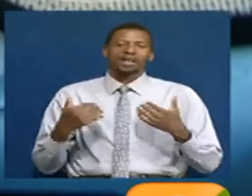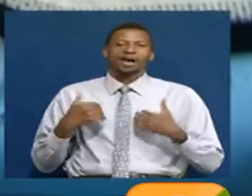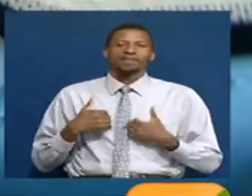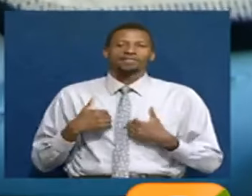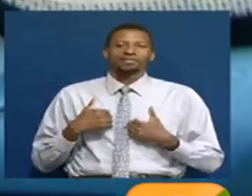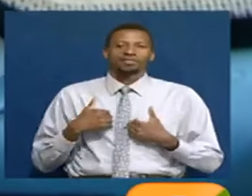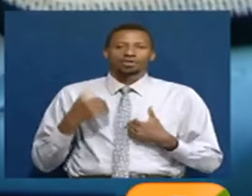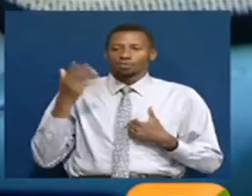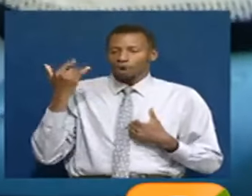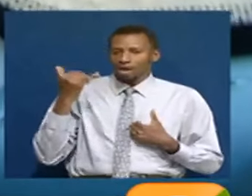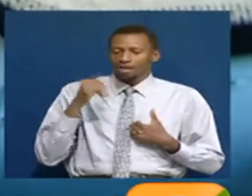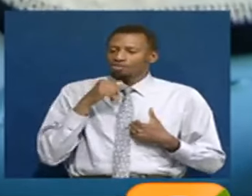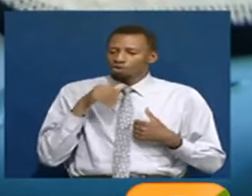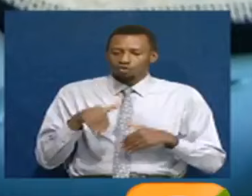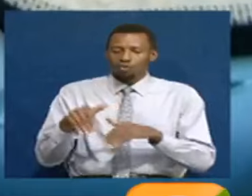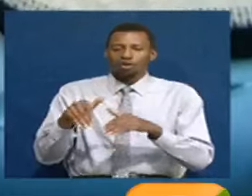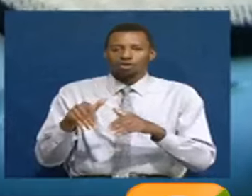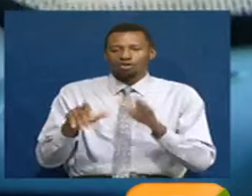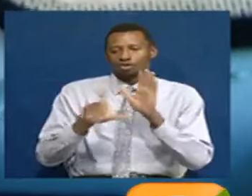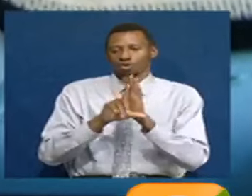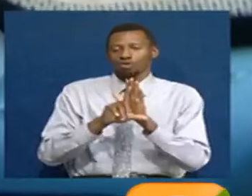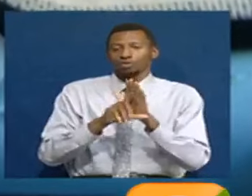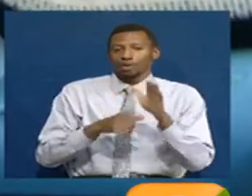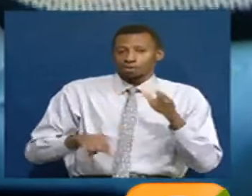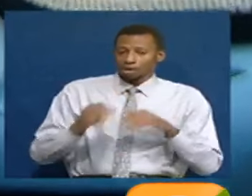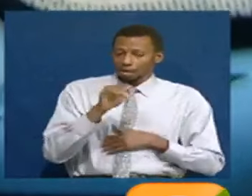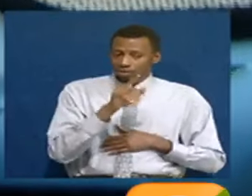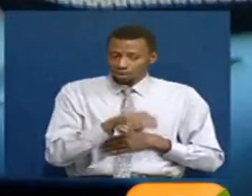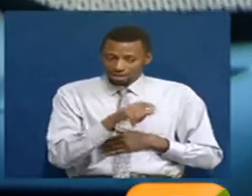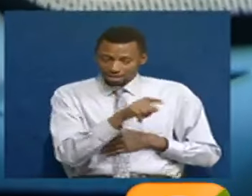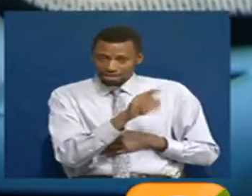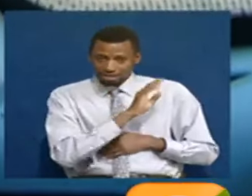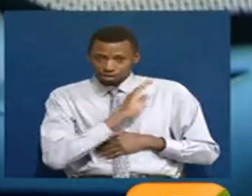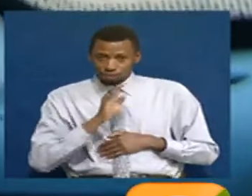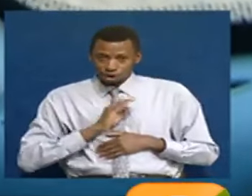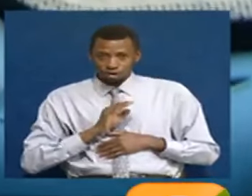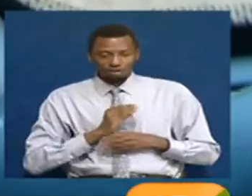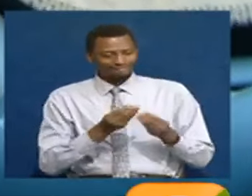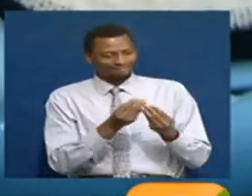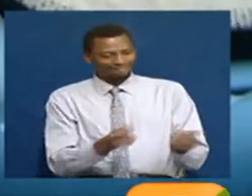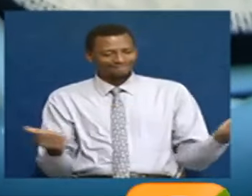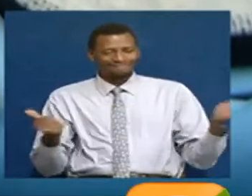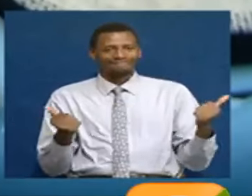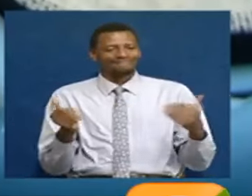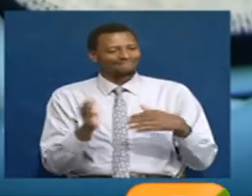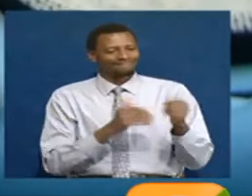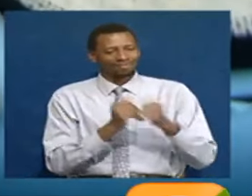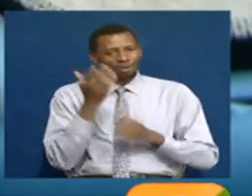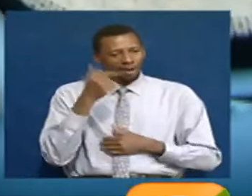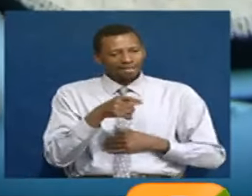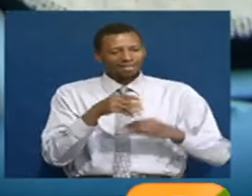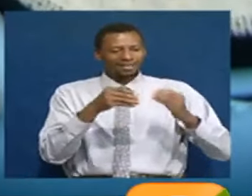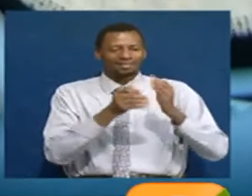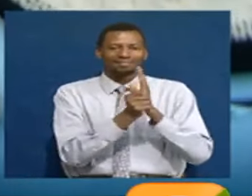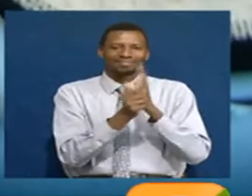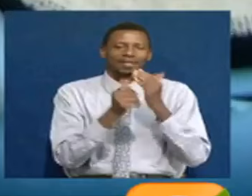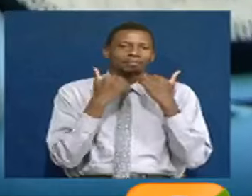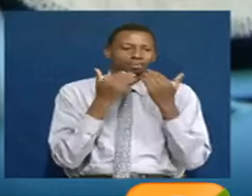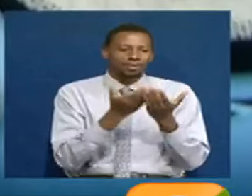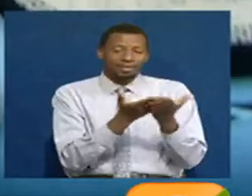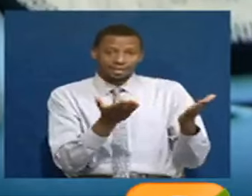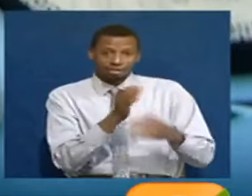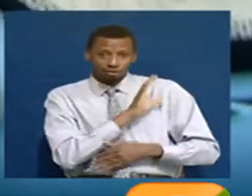to follow the act. And therefore we are requesting that this board be dissolved because they are incompetent. They have not been